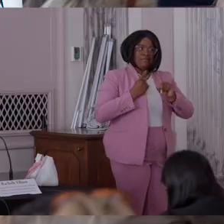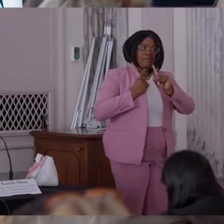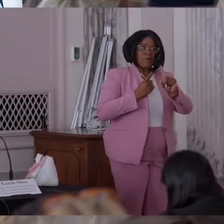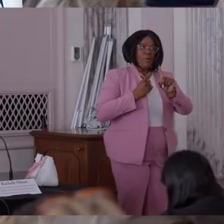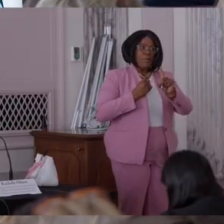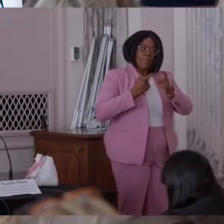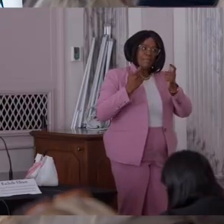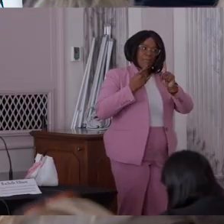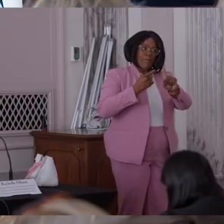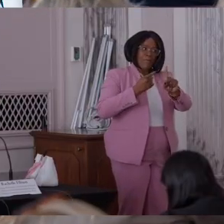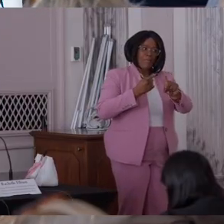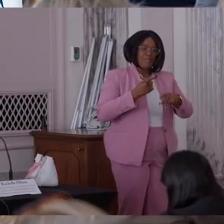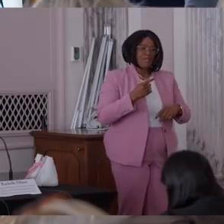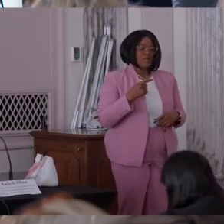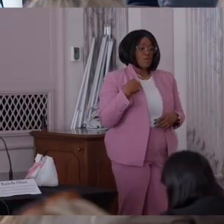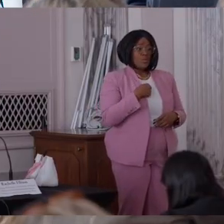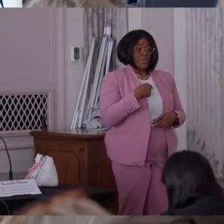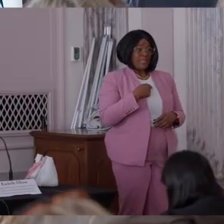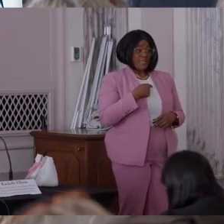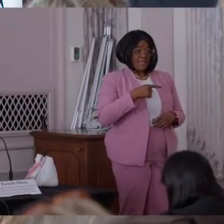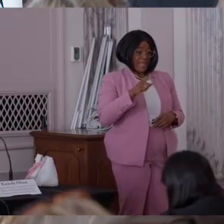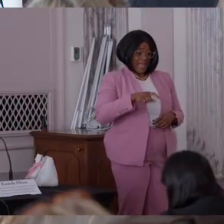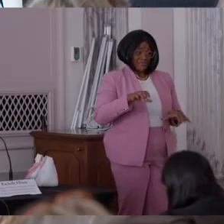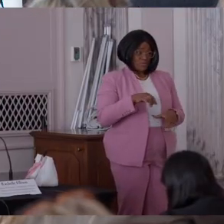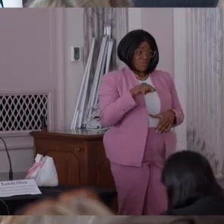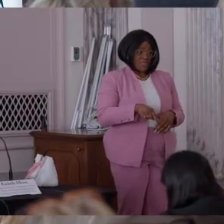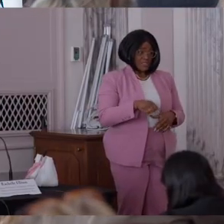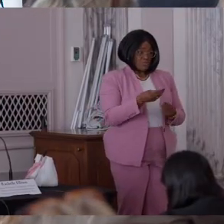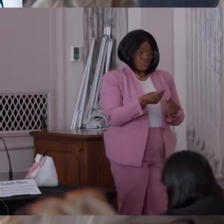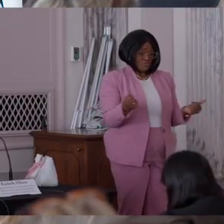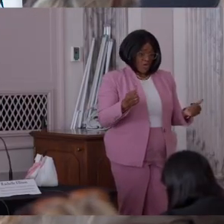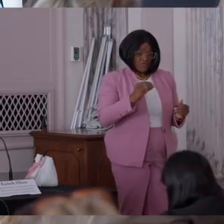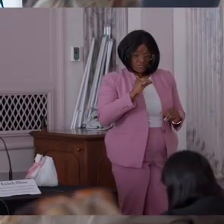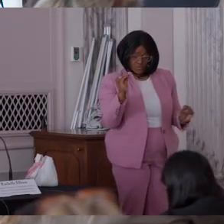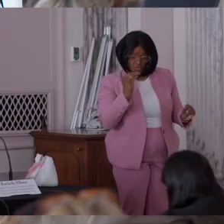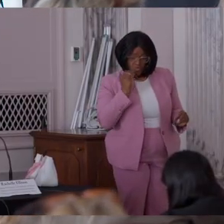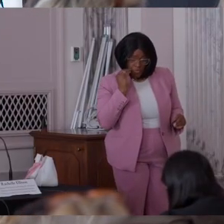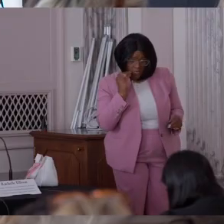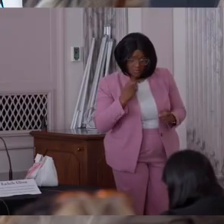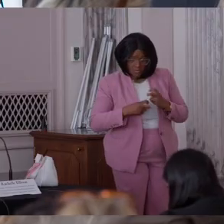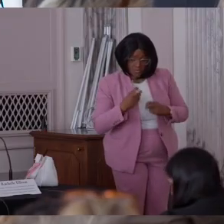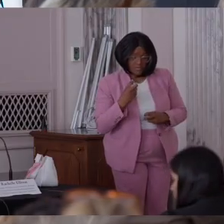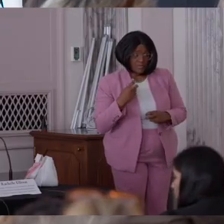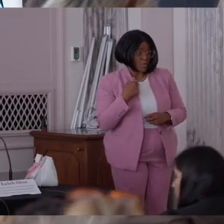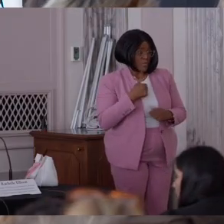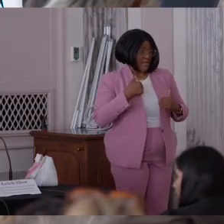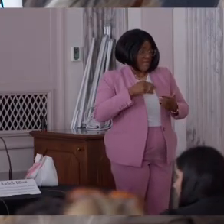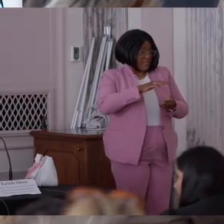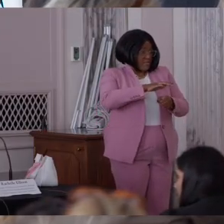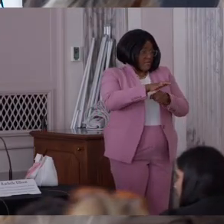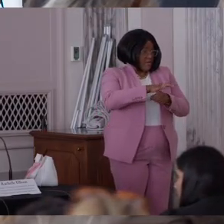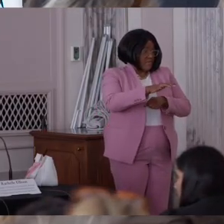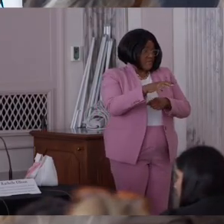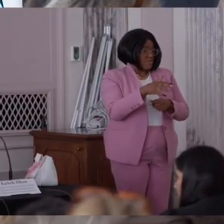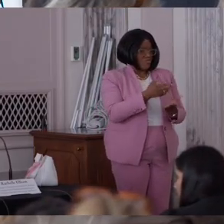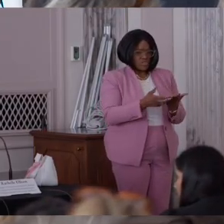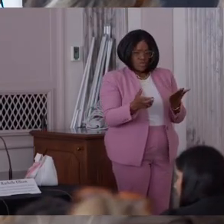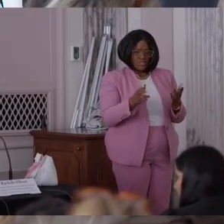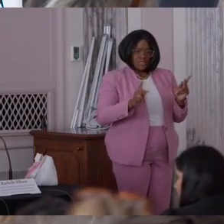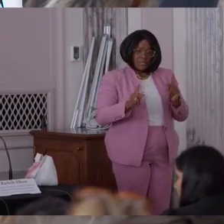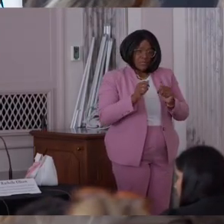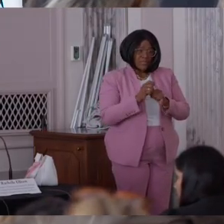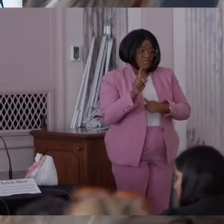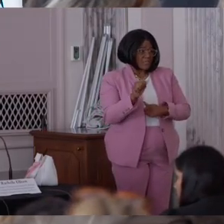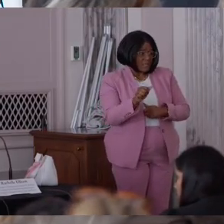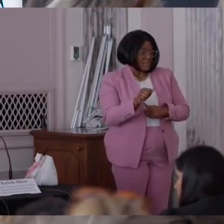the only way we ever get to the point where we solve homelessness. We have enough resources for people with